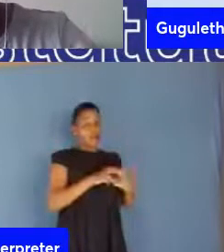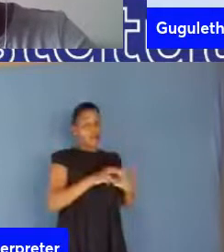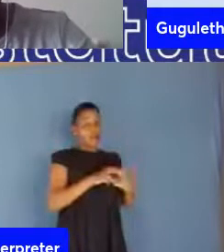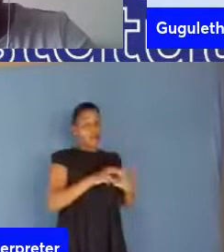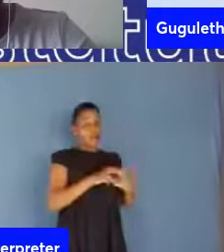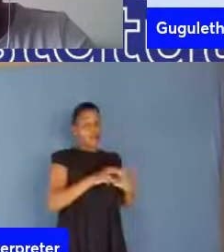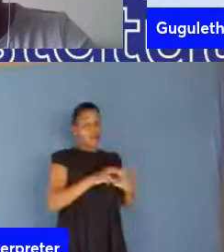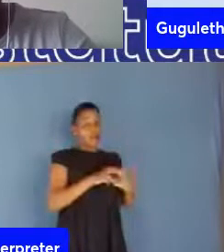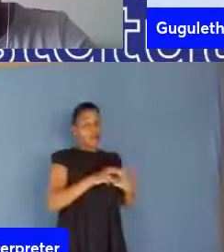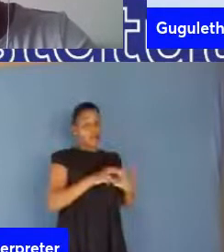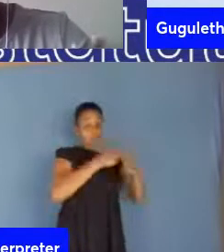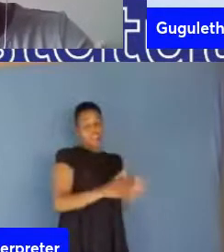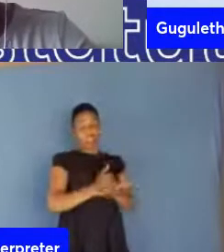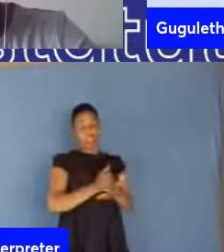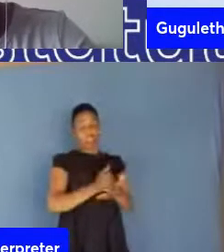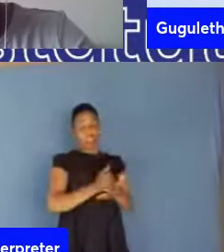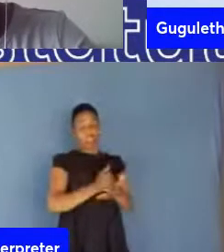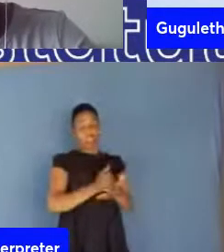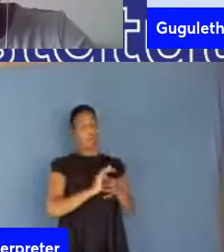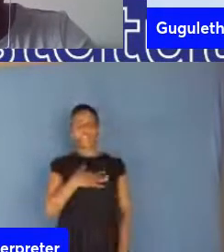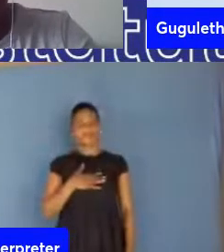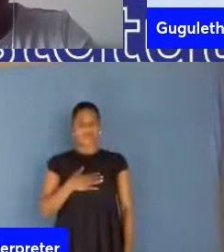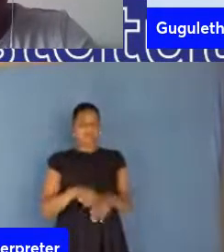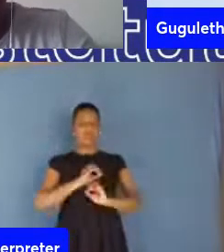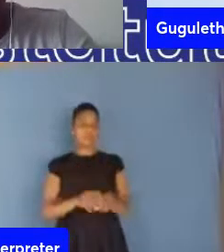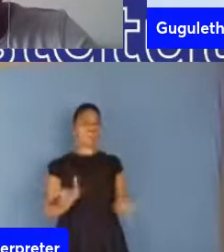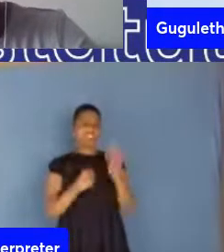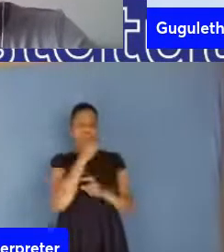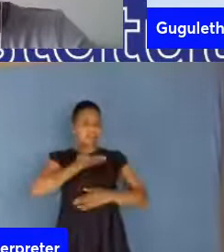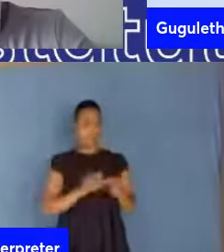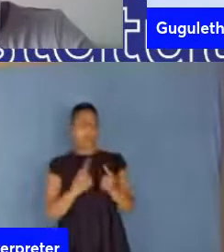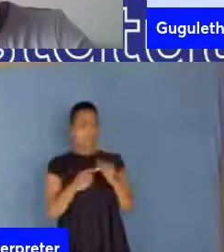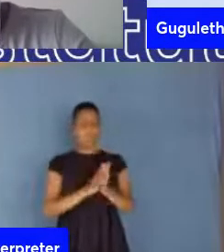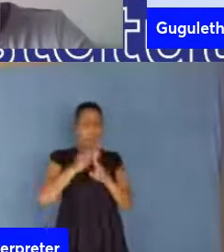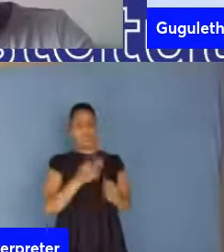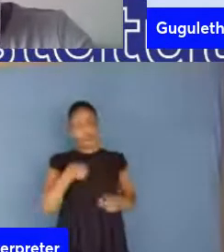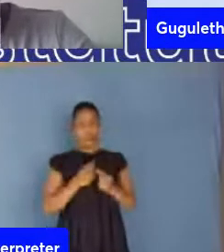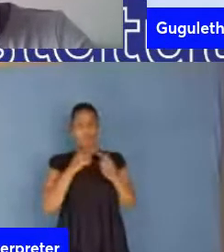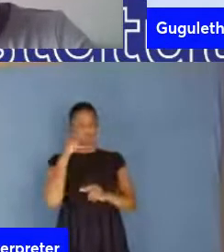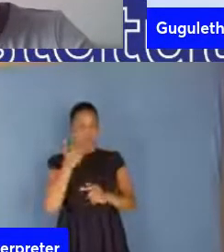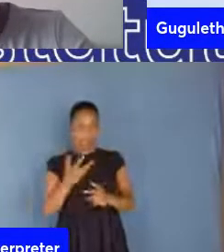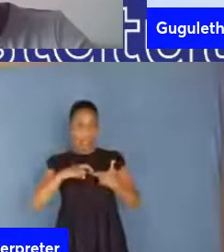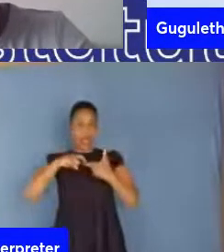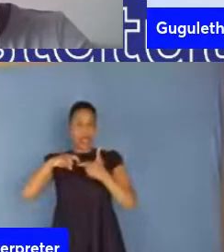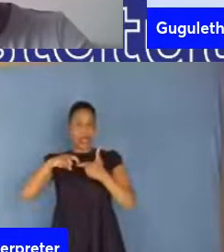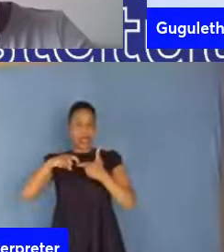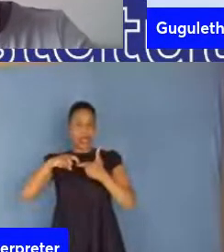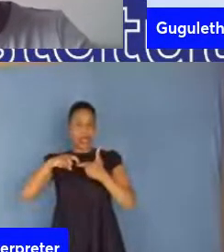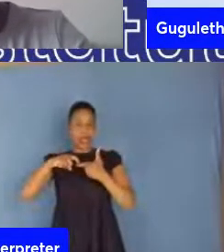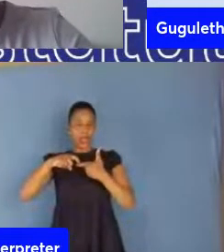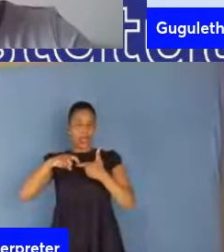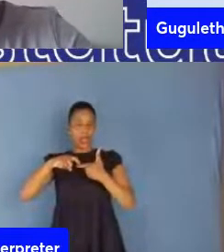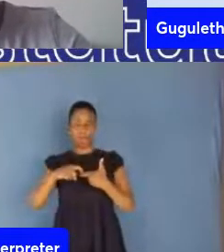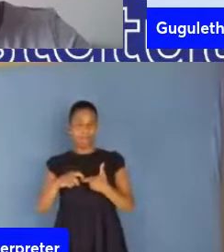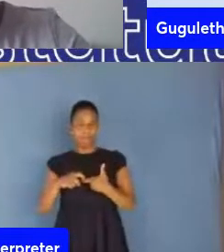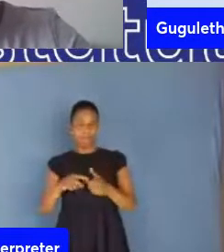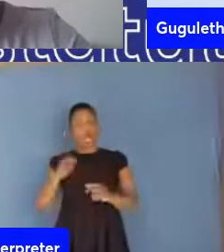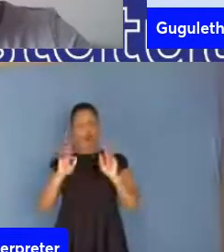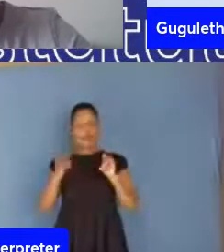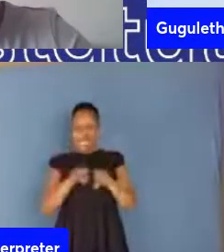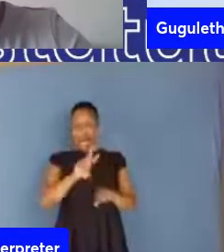hashtag IDG 2022. So the first question is from Nomusa